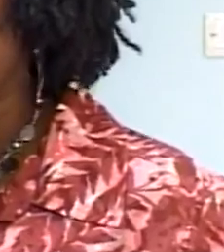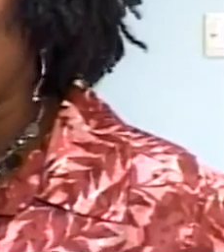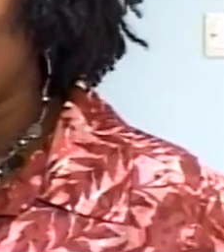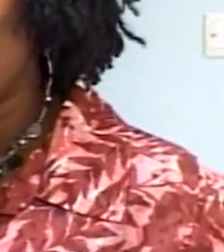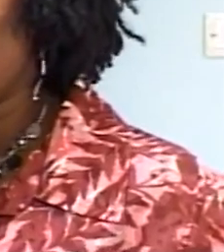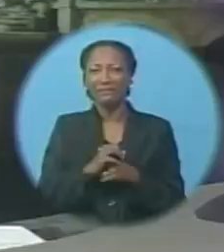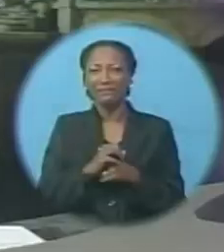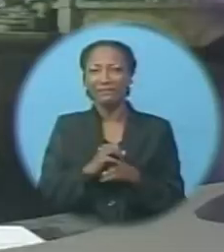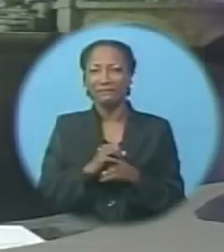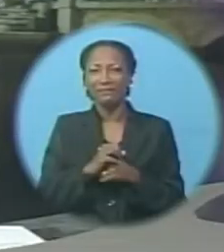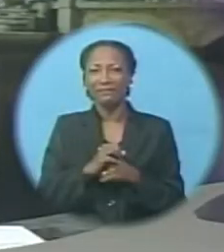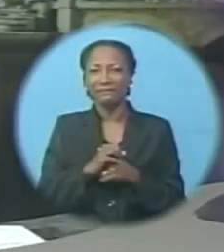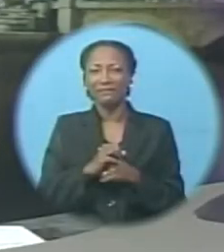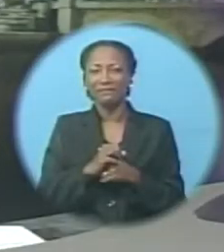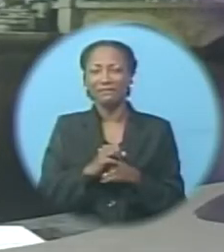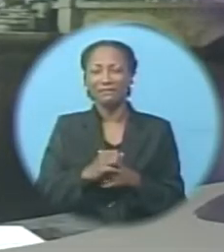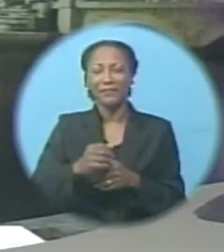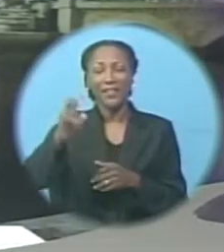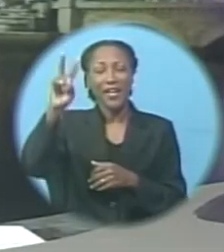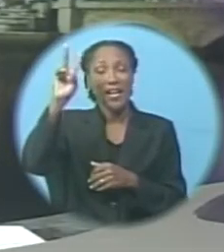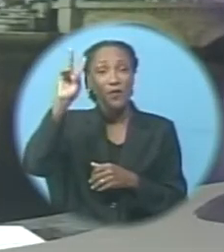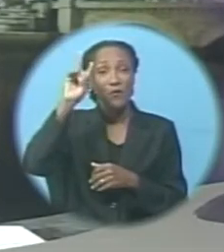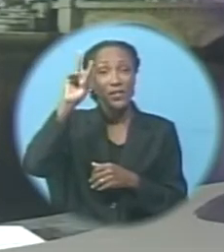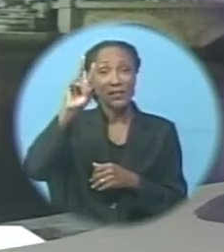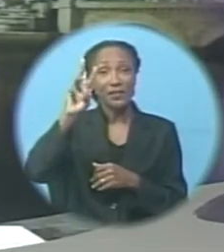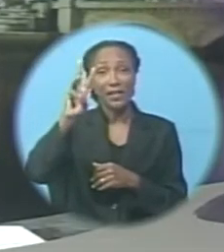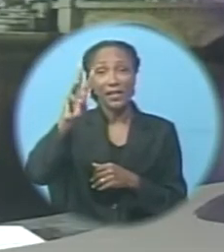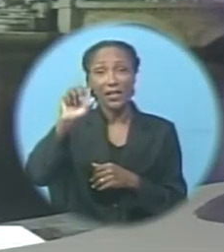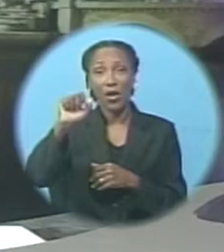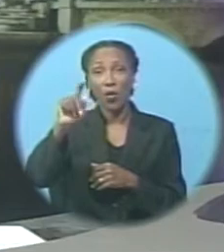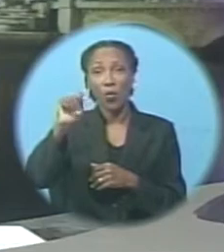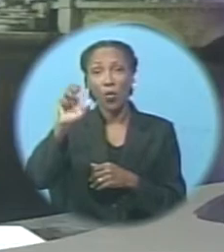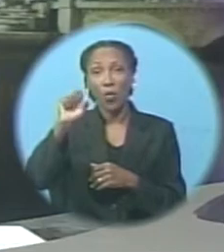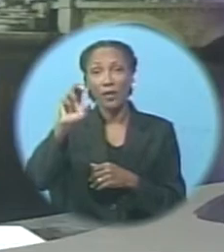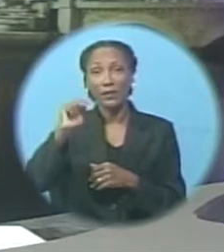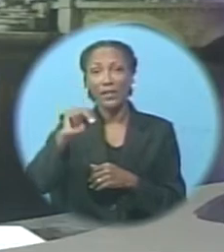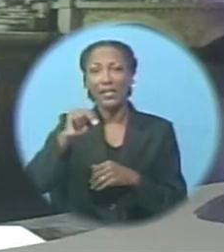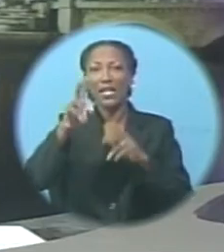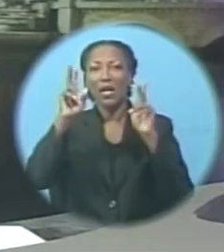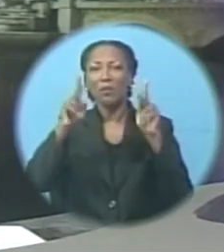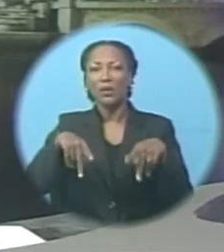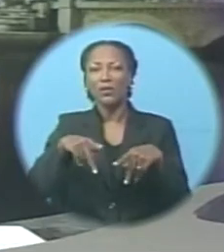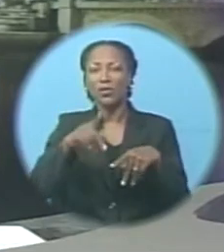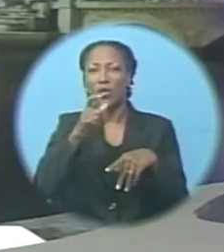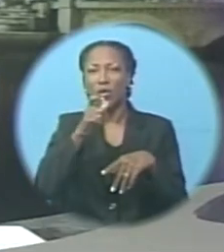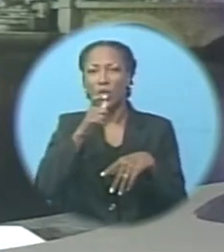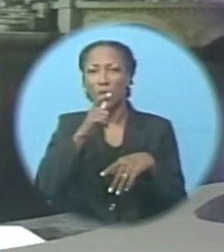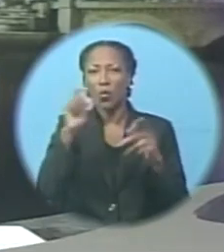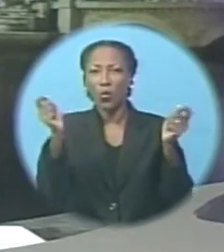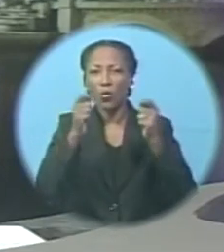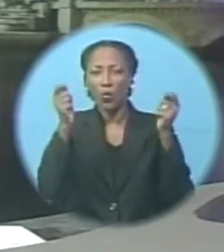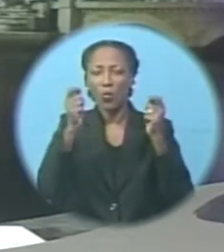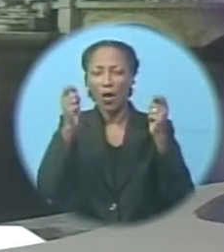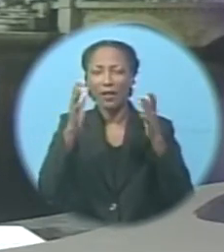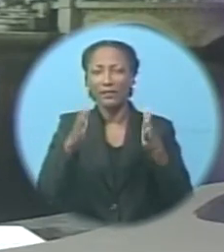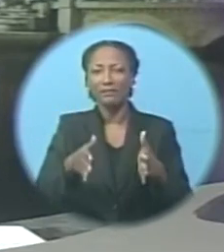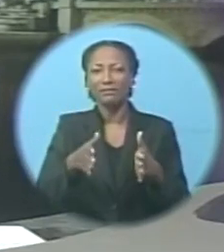2017. Vincent Watson, a Cooperators General policy holder for the past few years, was the lucky